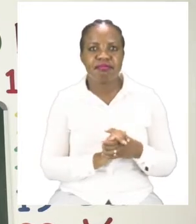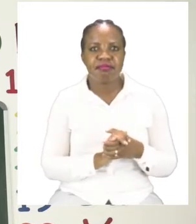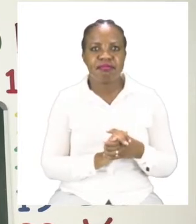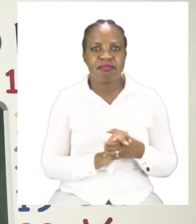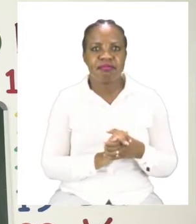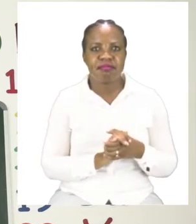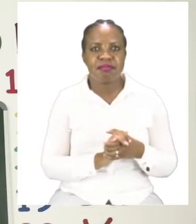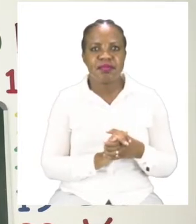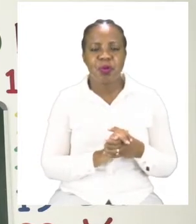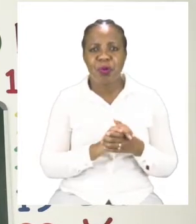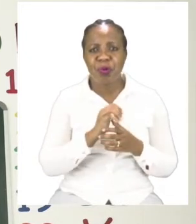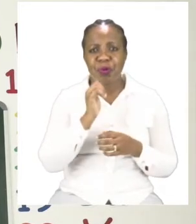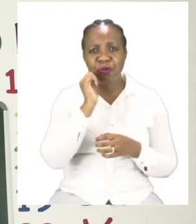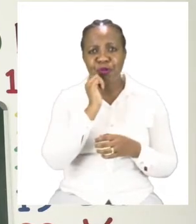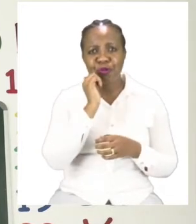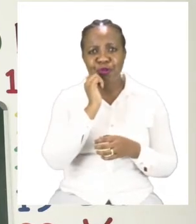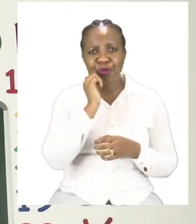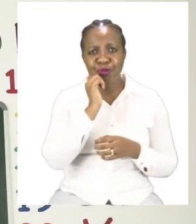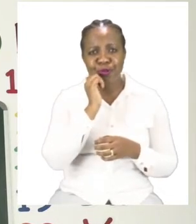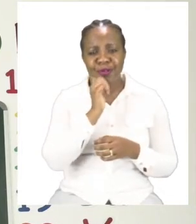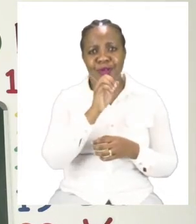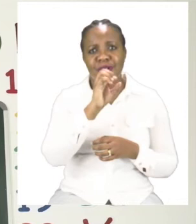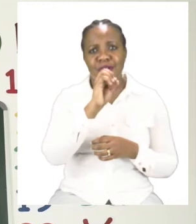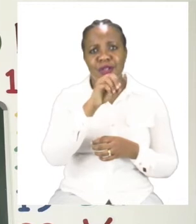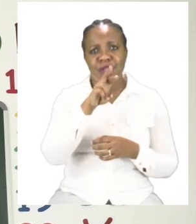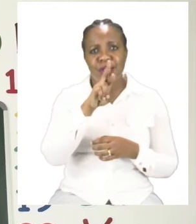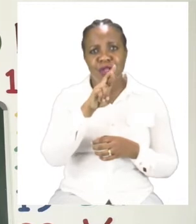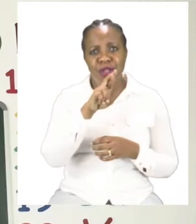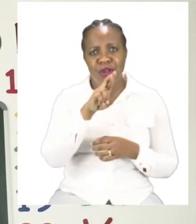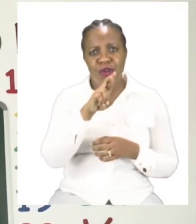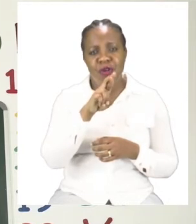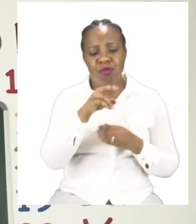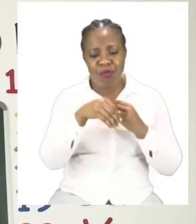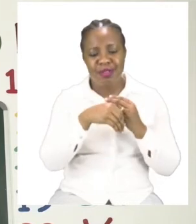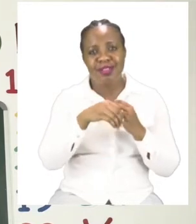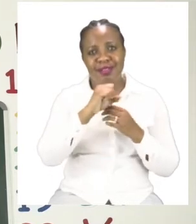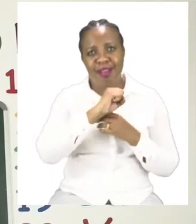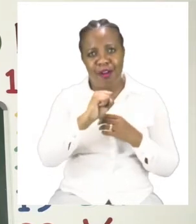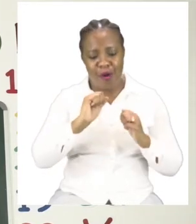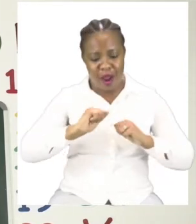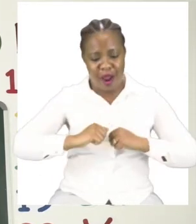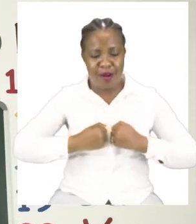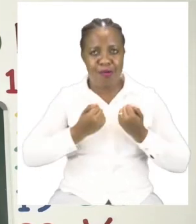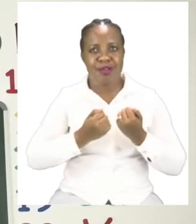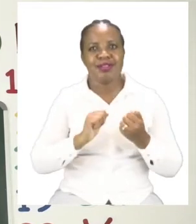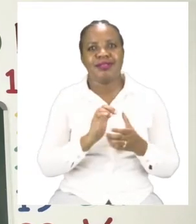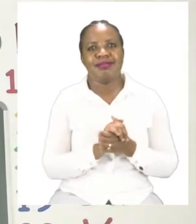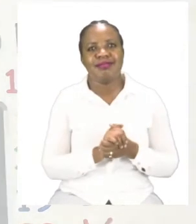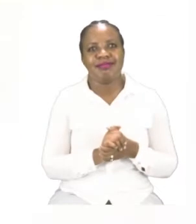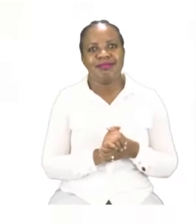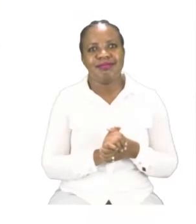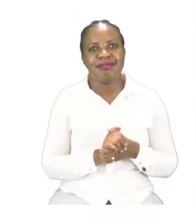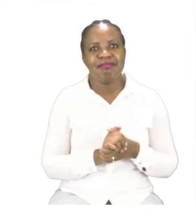an S for the word ours. There it is. Now it says ours. Let's take a